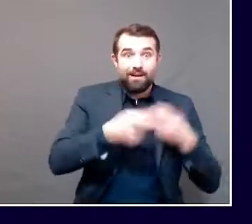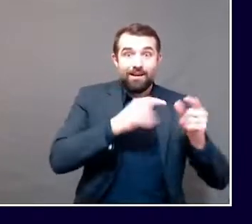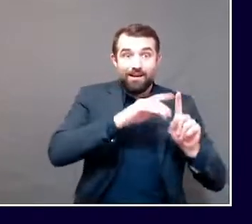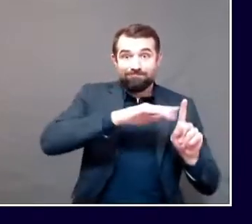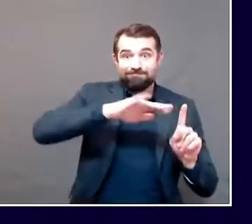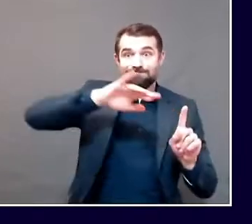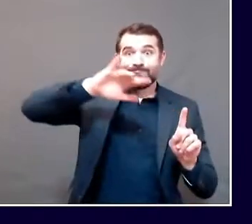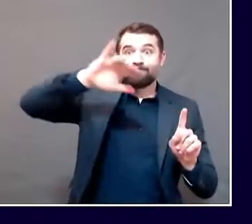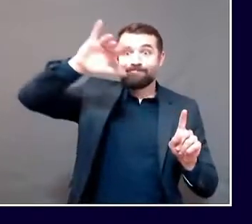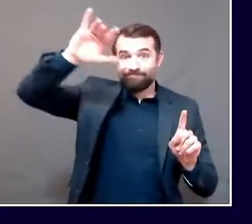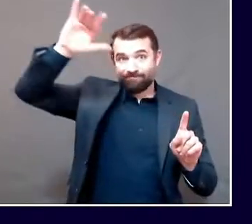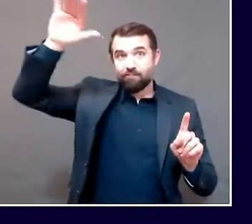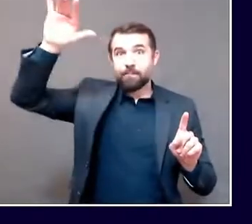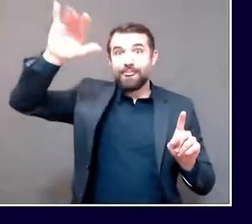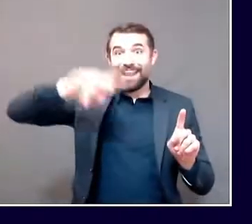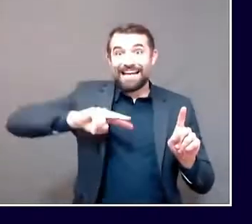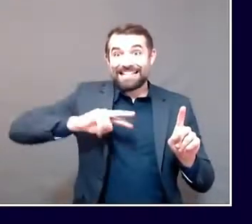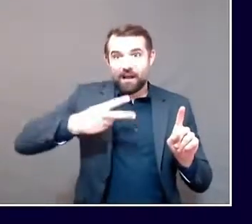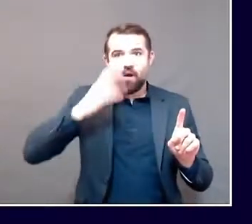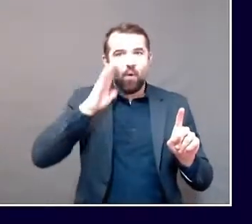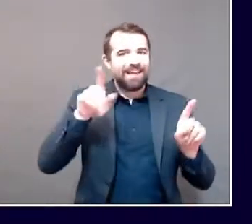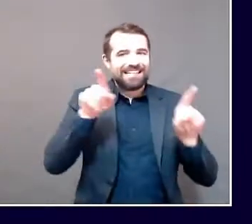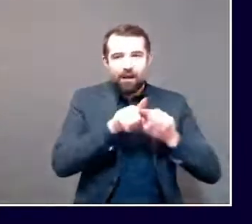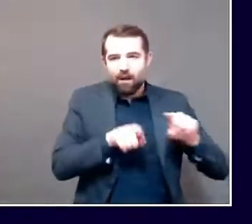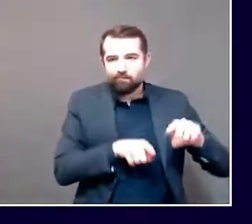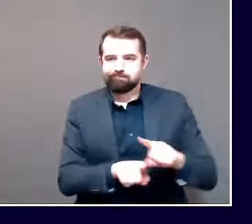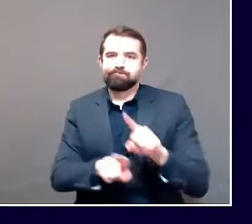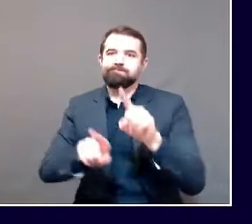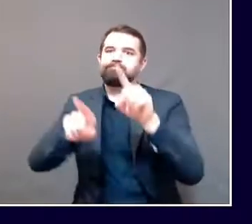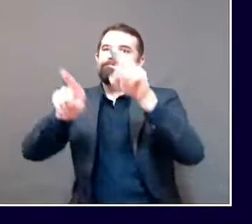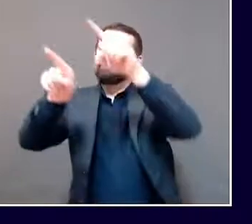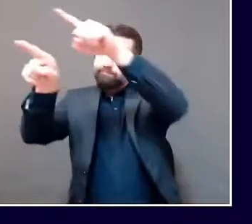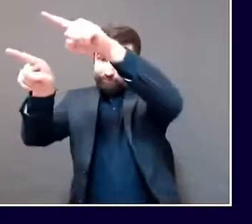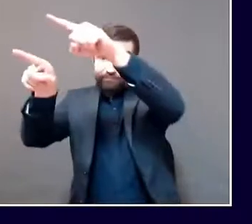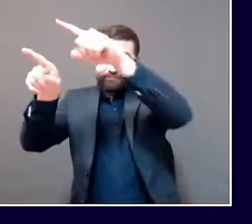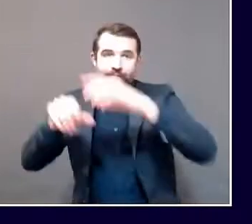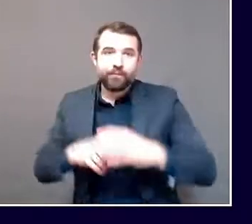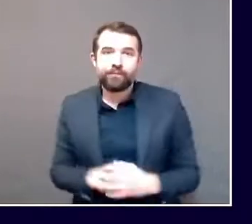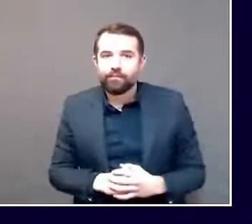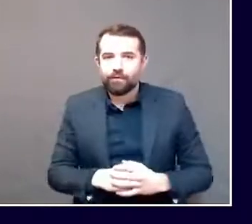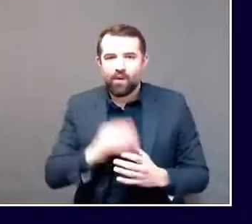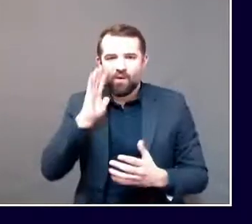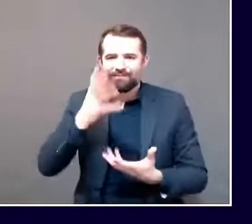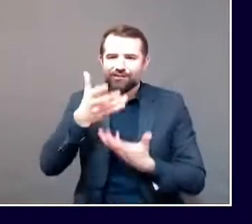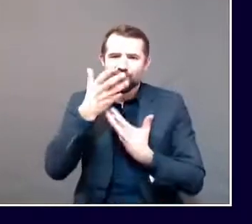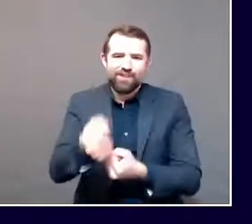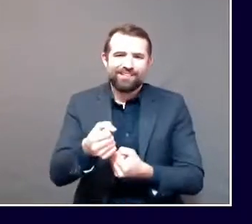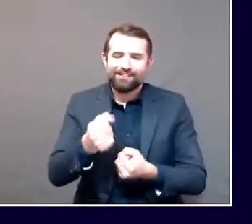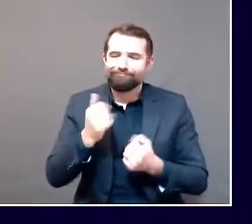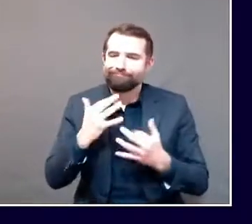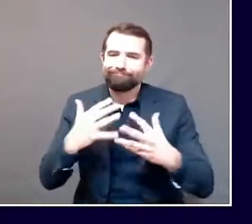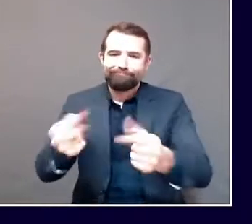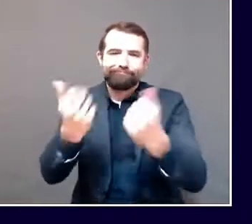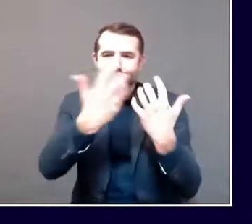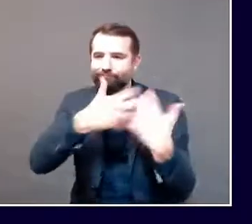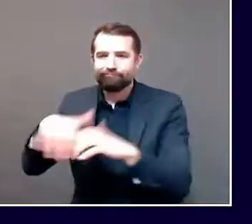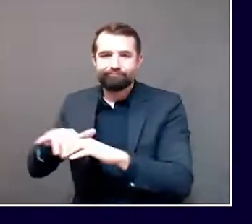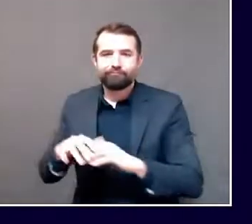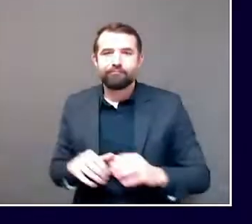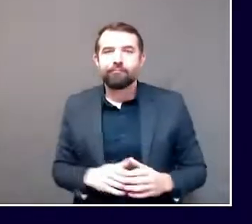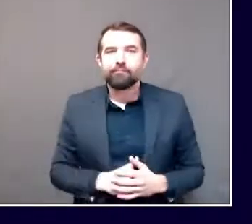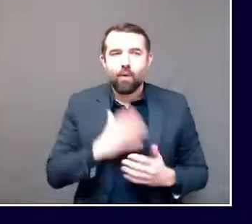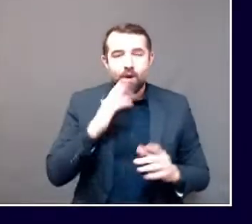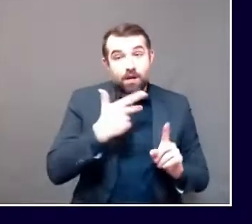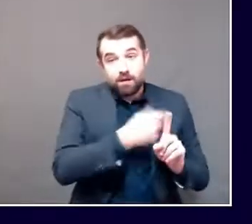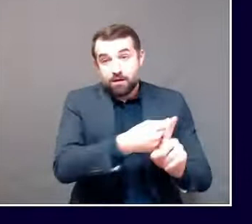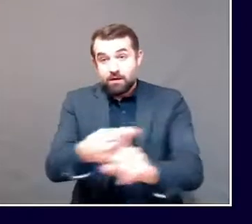first dose. That's how we can have some degree of confidence that the rate of second dose uptake is as robust as it